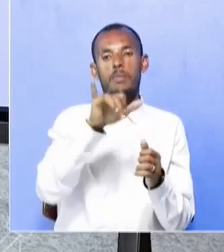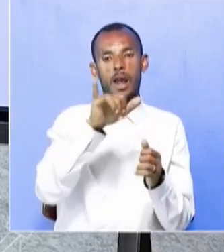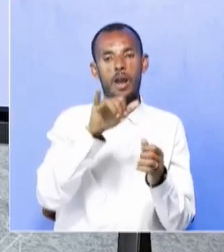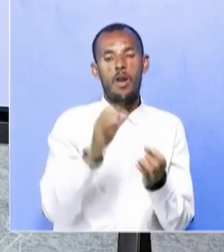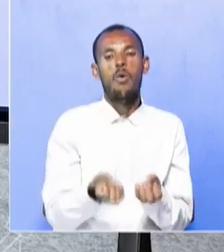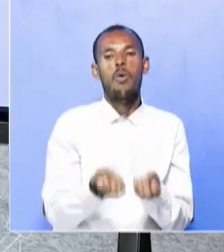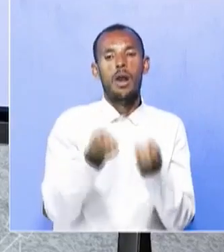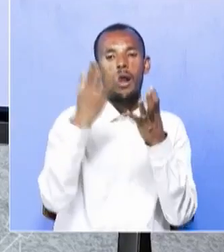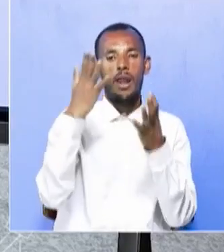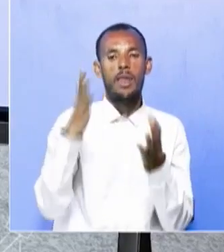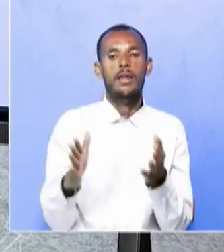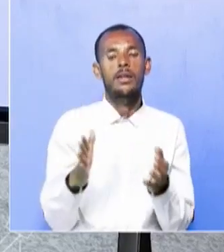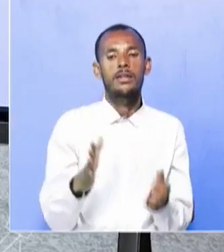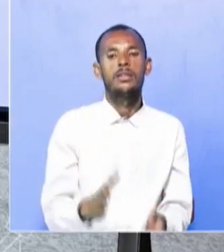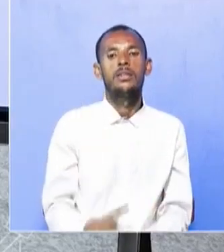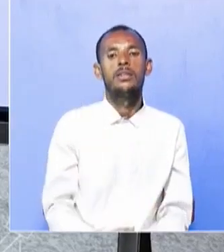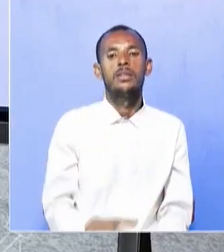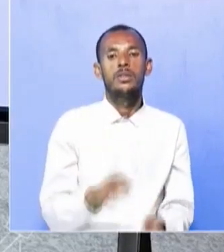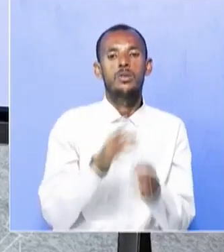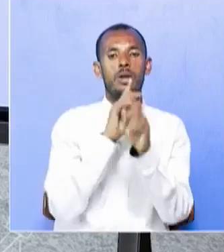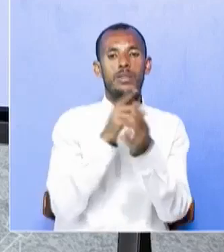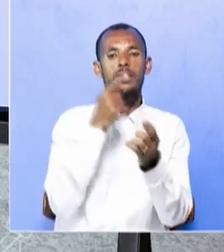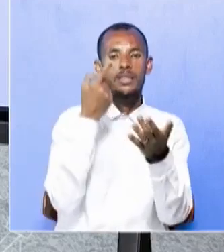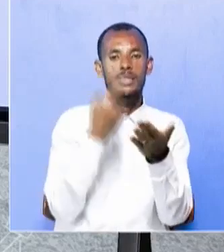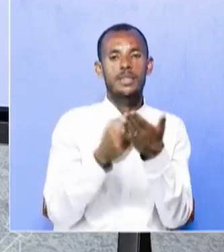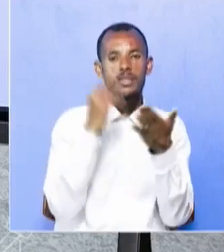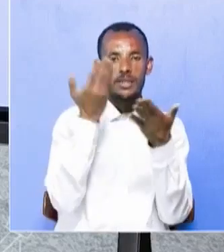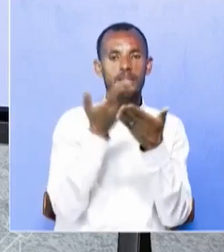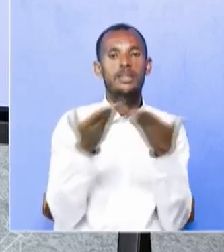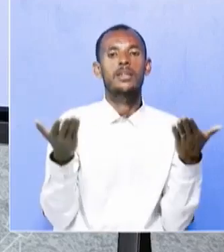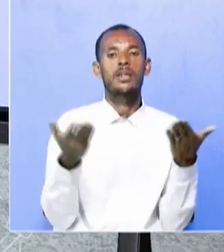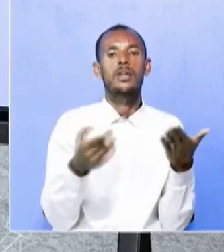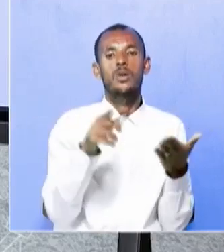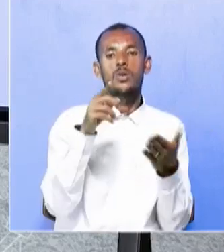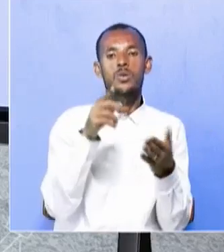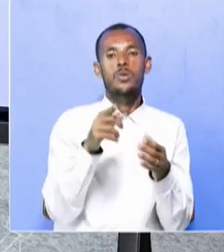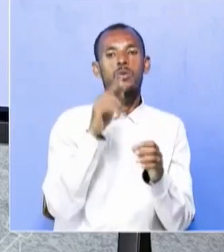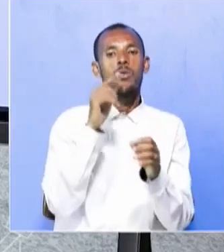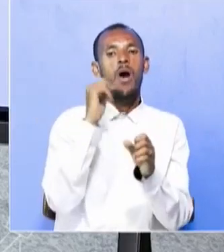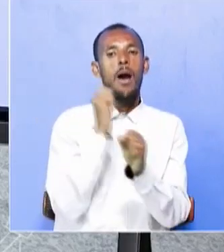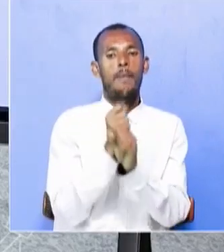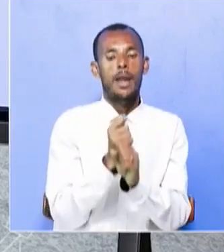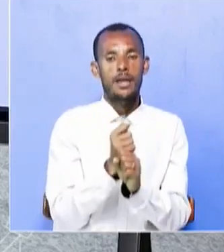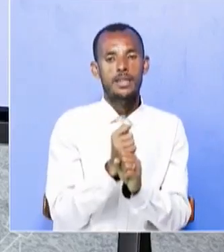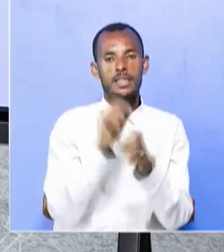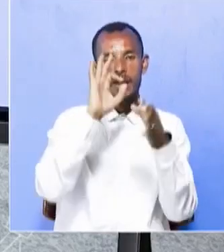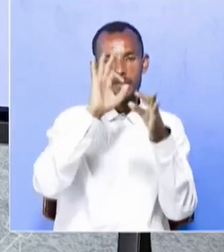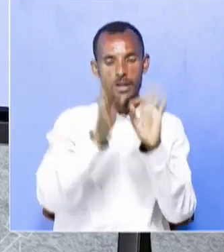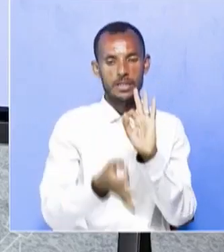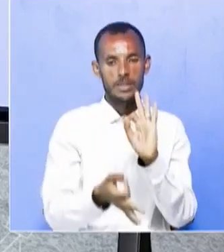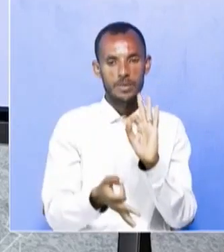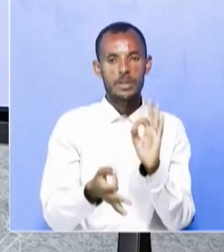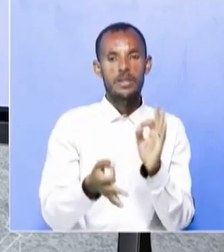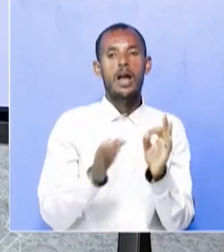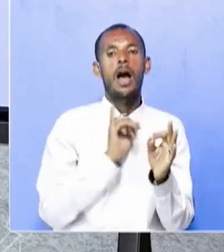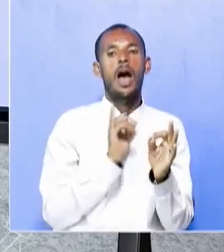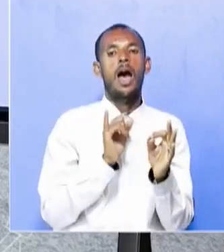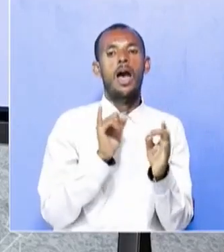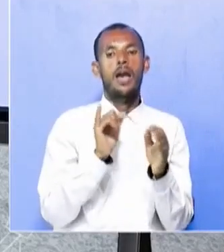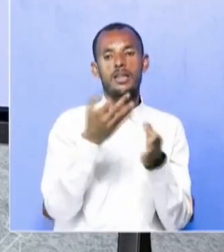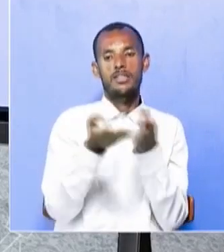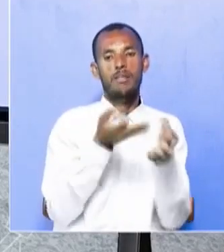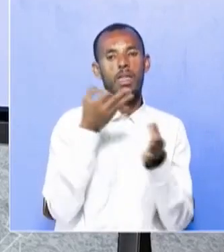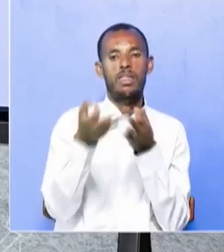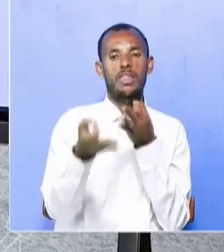quadrilateral. Okay, to answer this thing, you need to apply the definition that I already